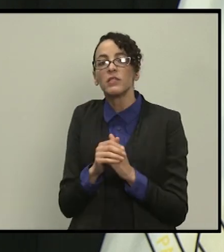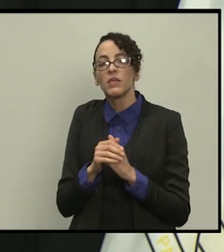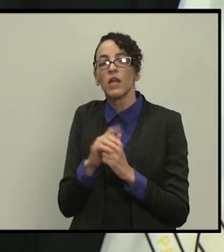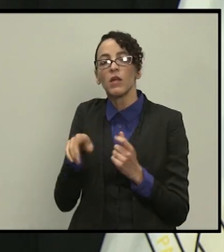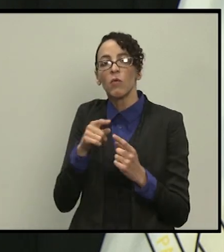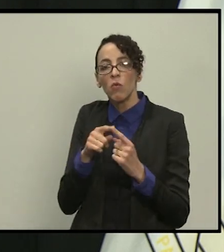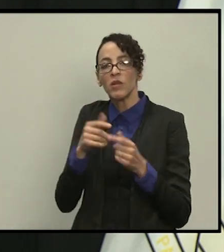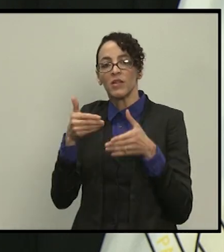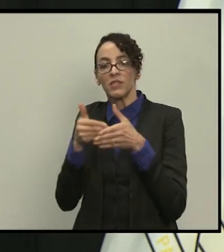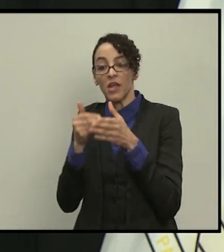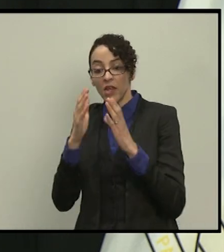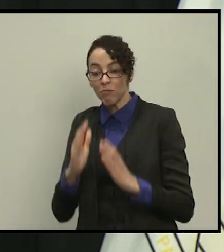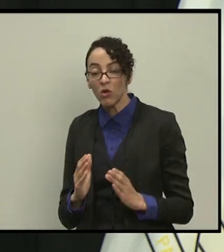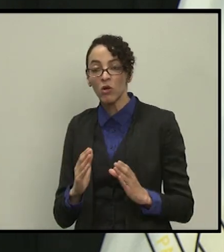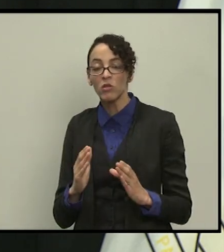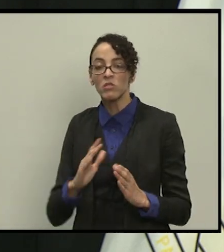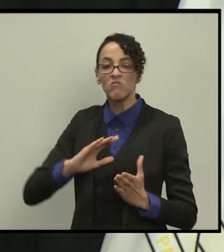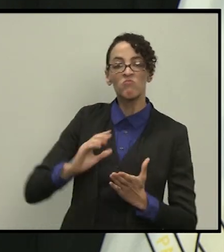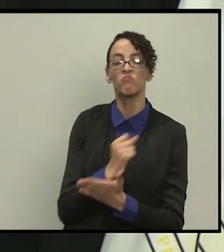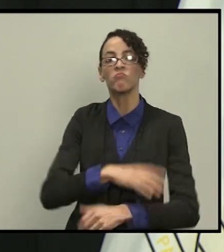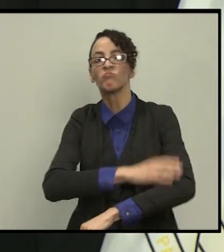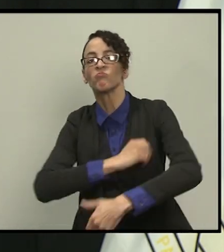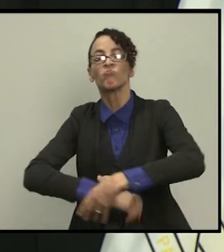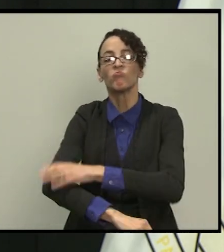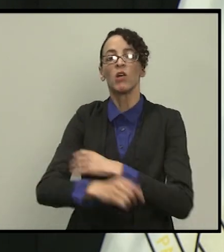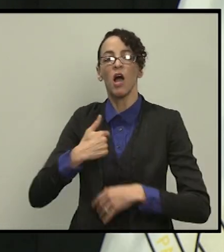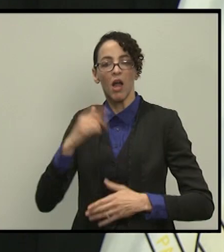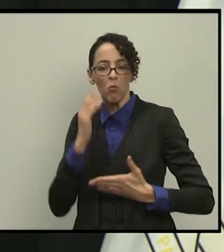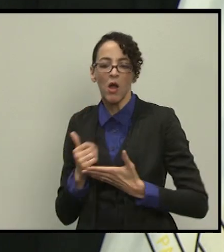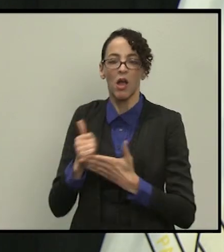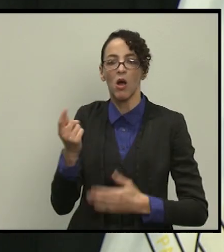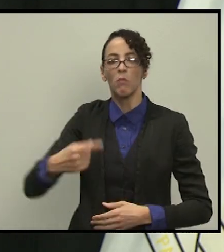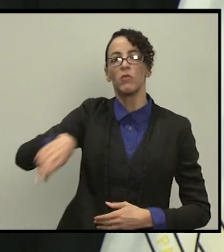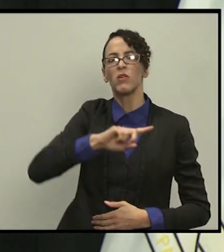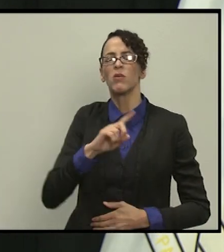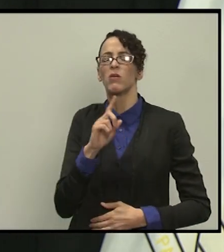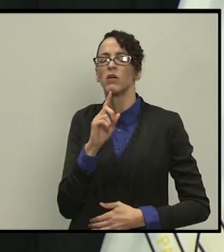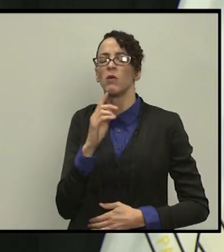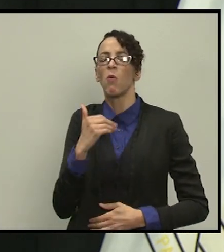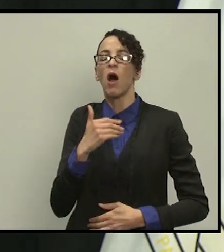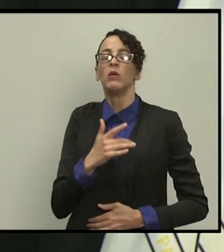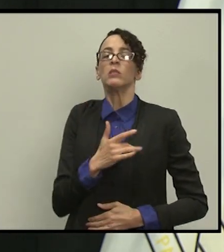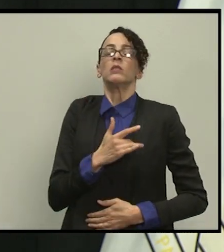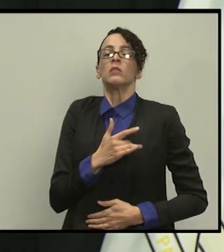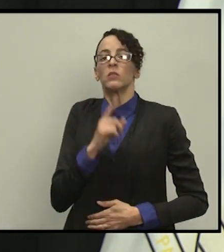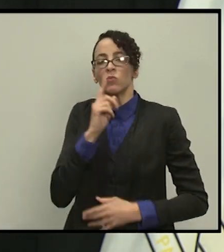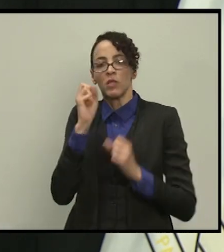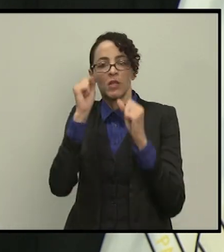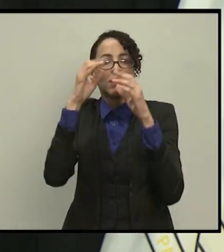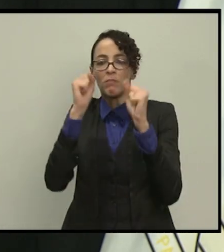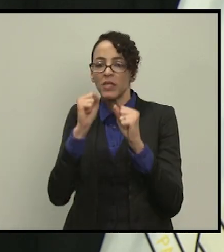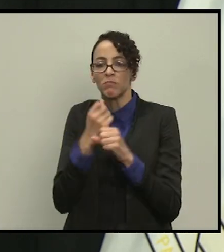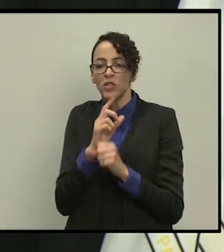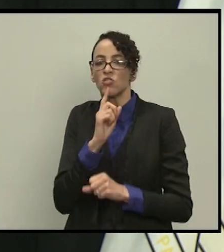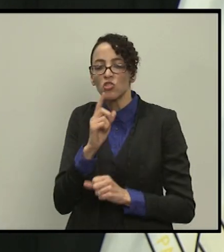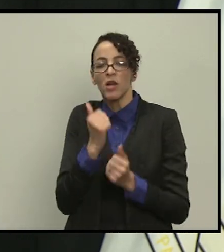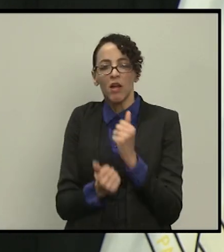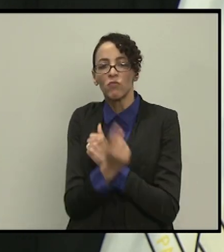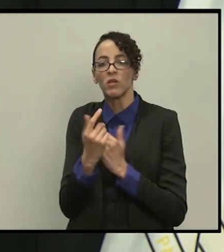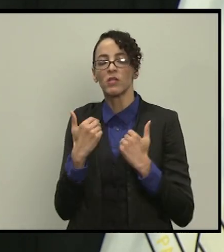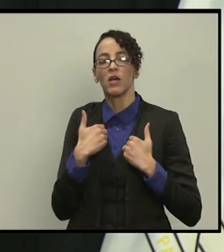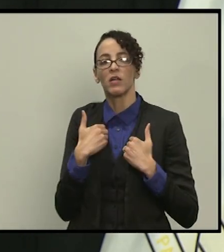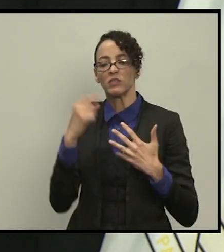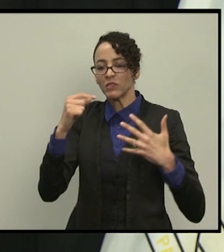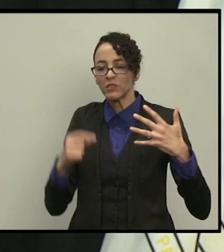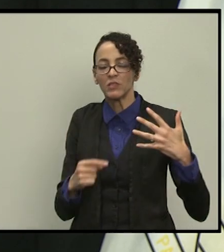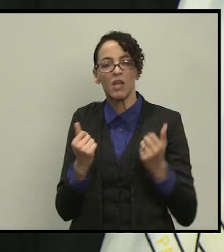can to make sure that they have the resources that they need. The incredible people of this city who continue to reach out and